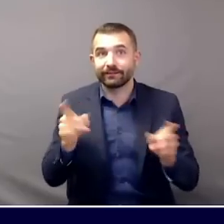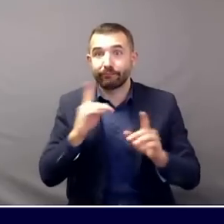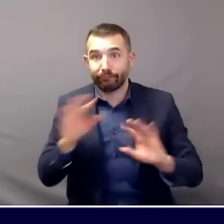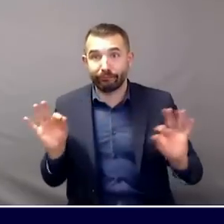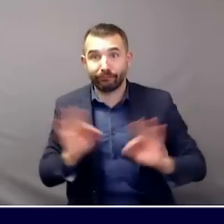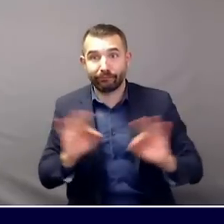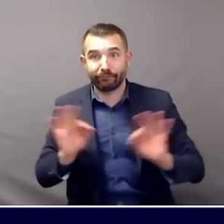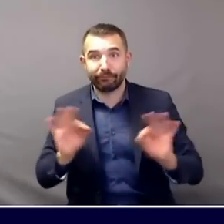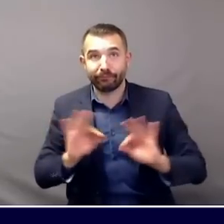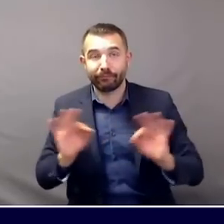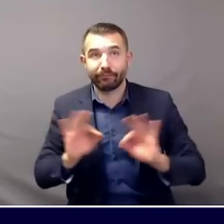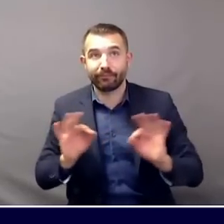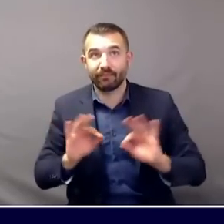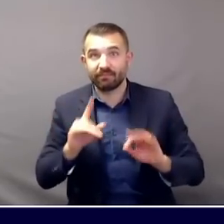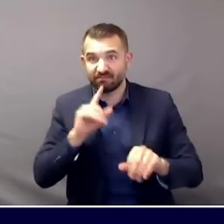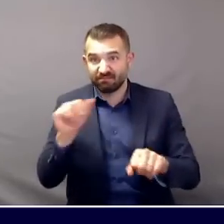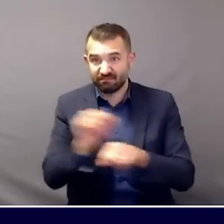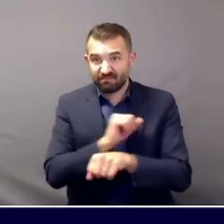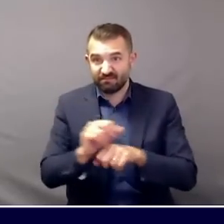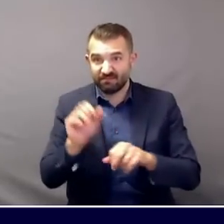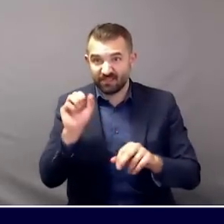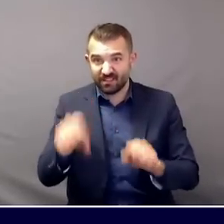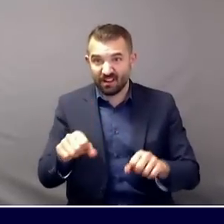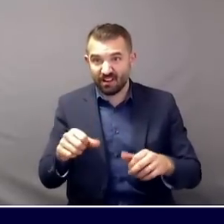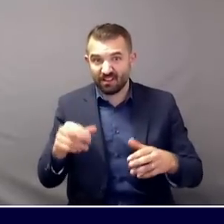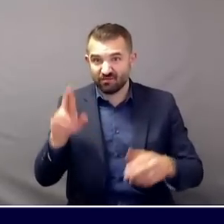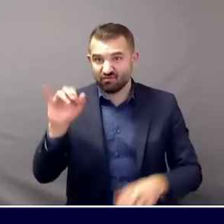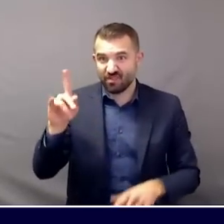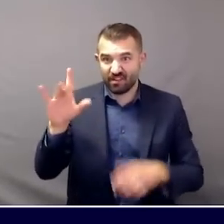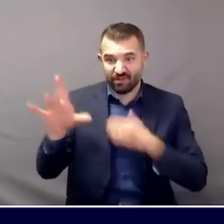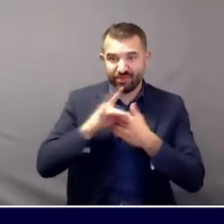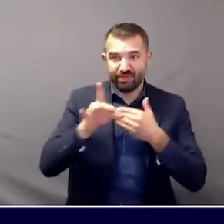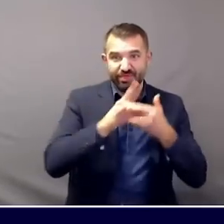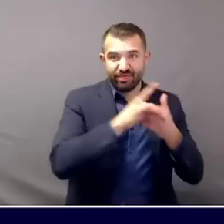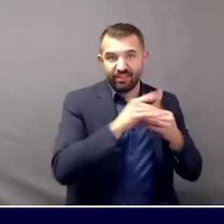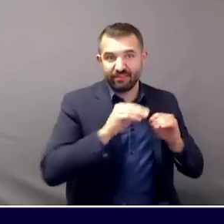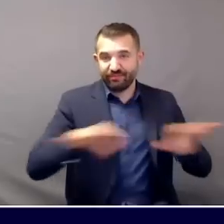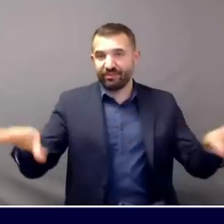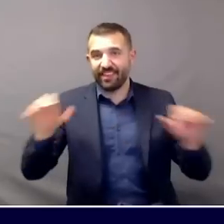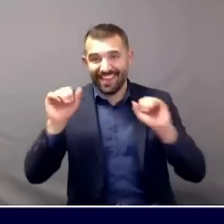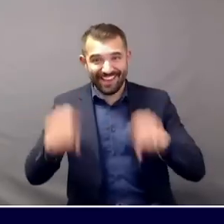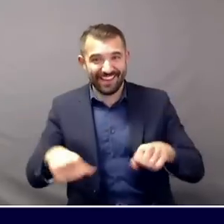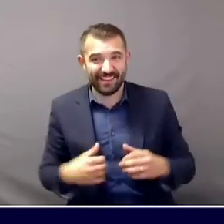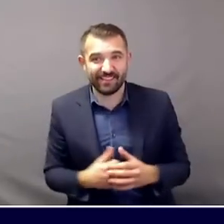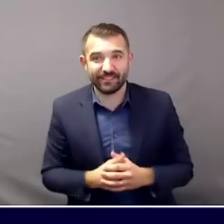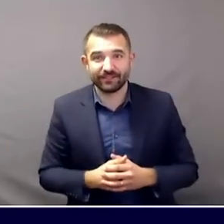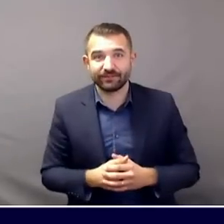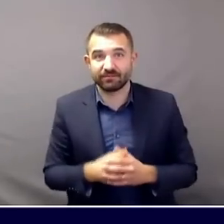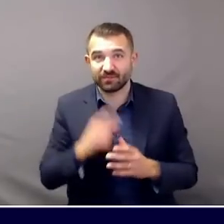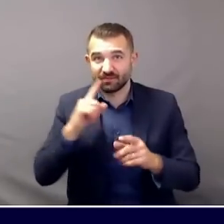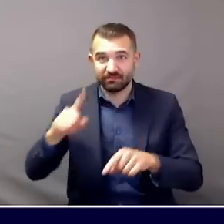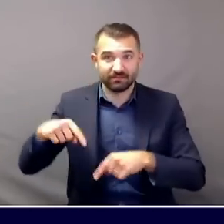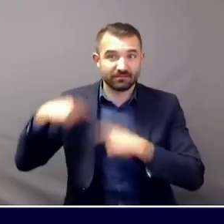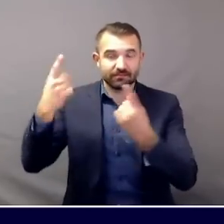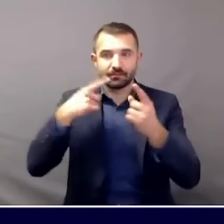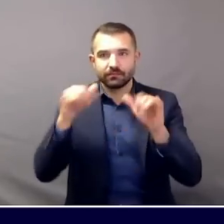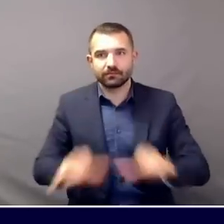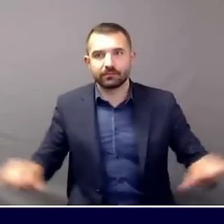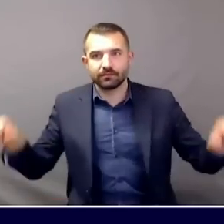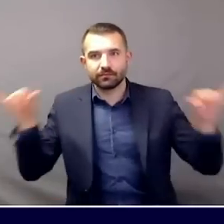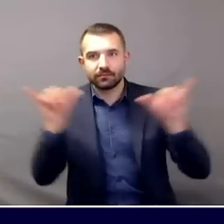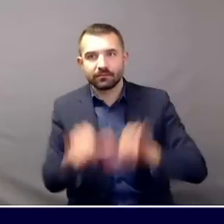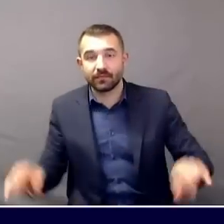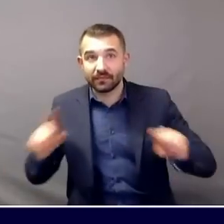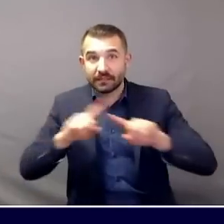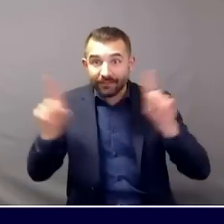or going to visit family, it's a different bubble than what you're used to. It's a different cohort, a different group